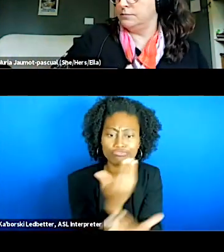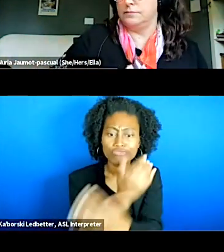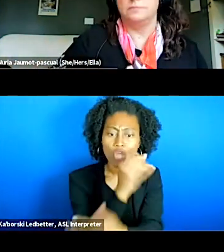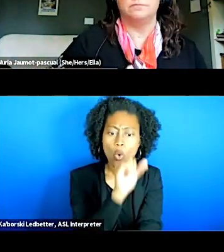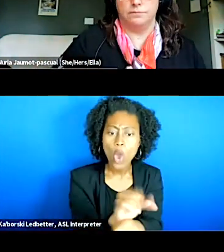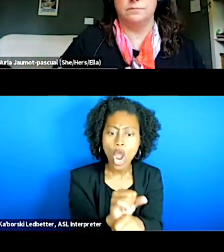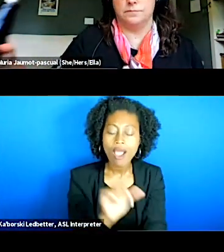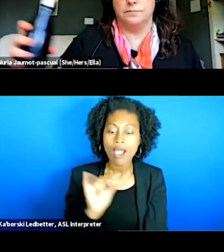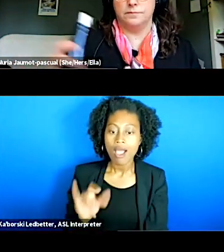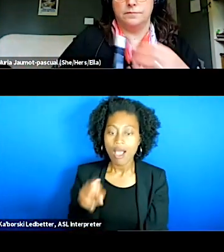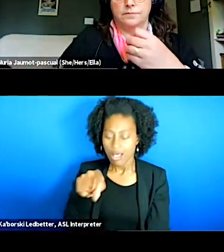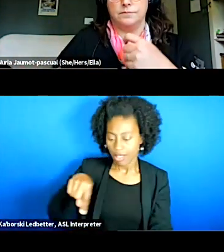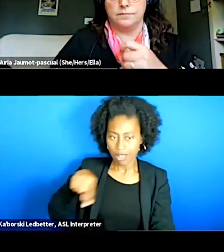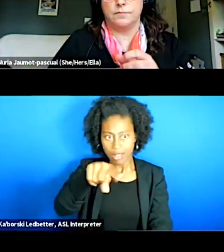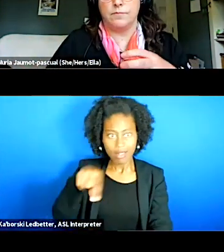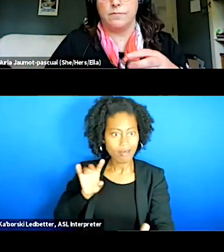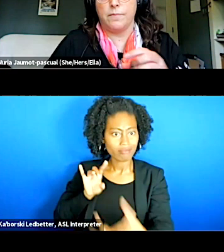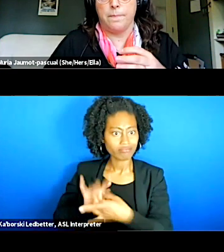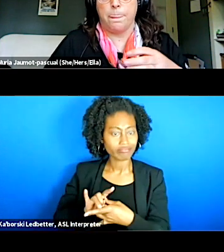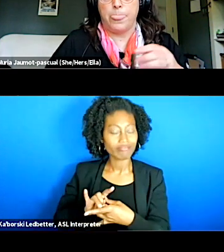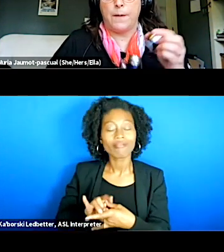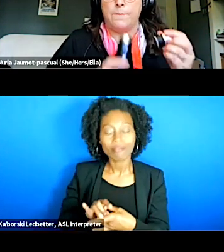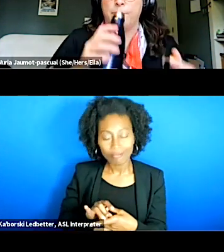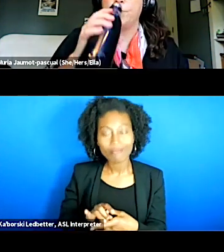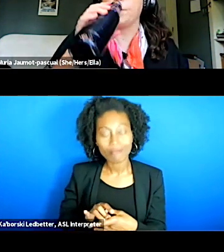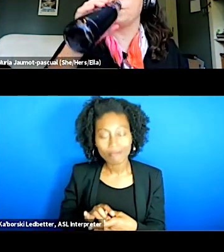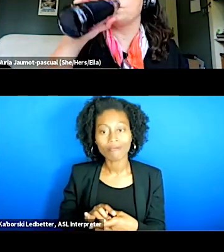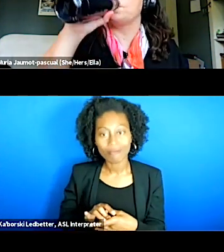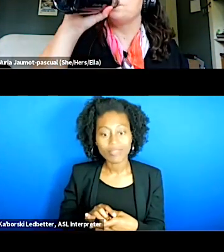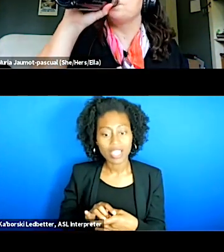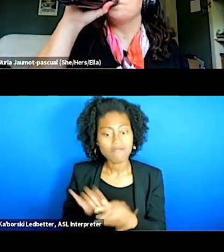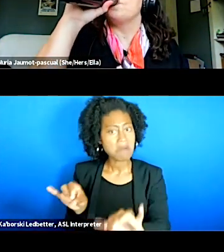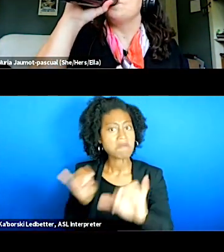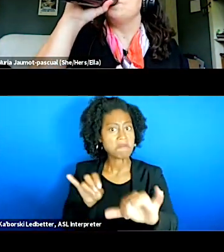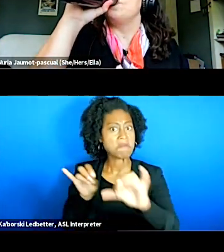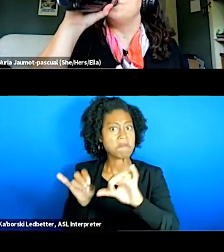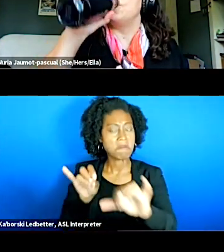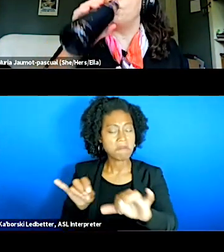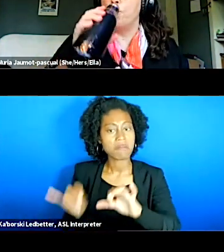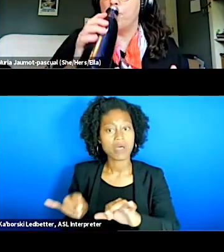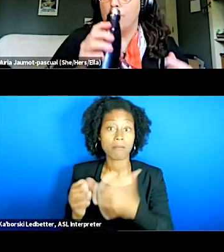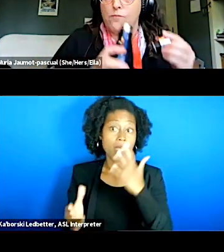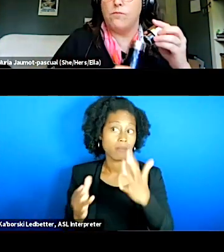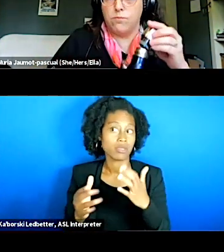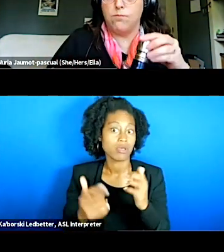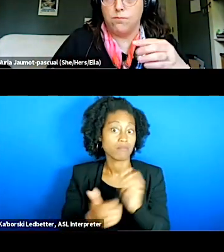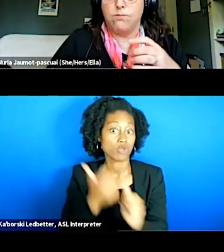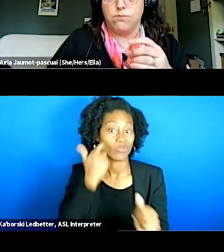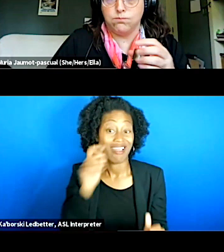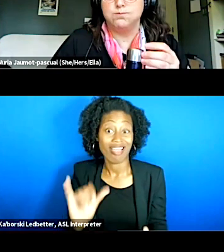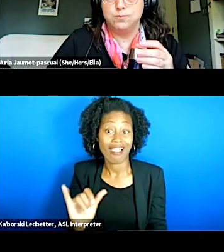there are some pieces that have been published that cite that piece in 2020 or